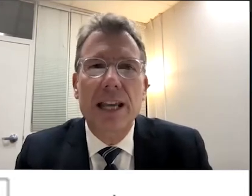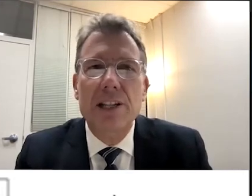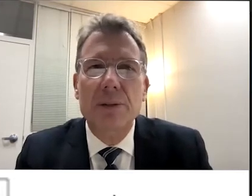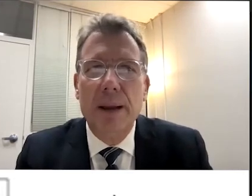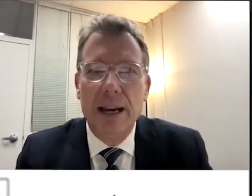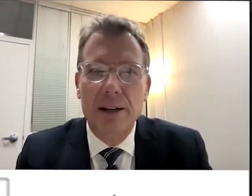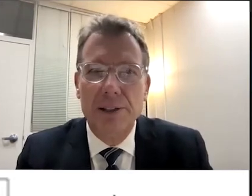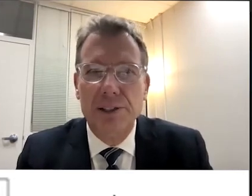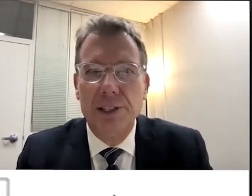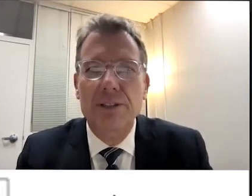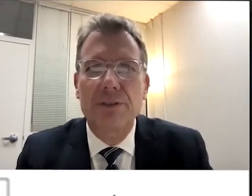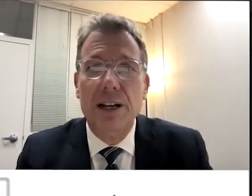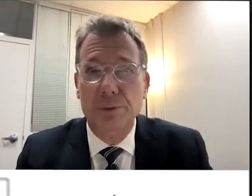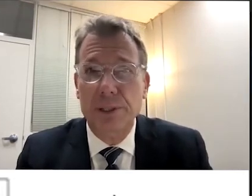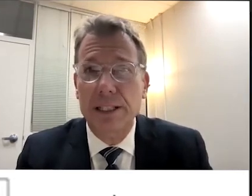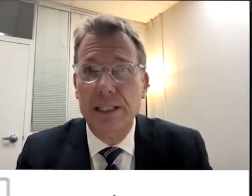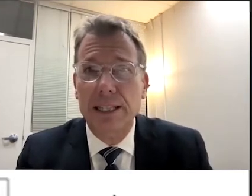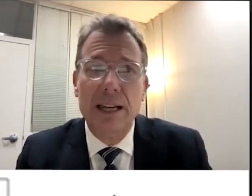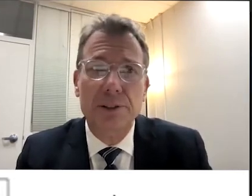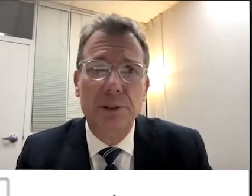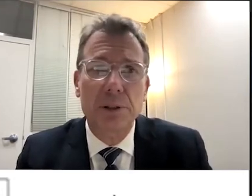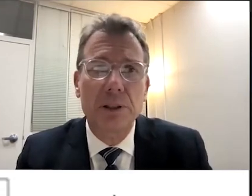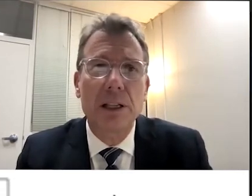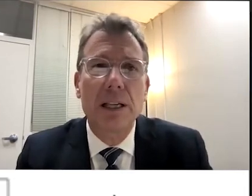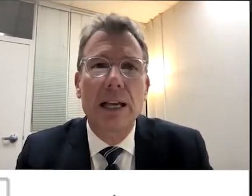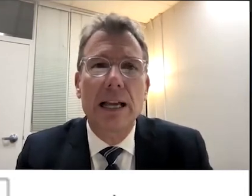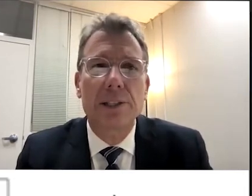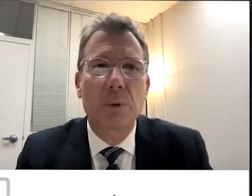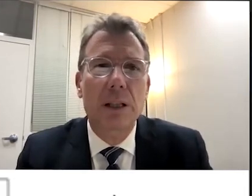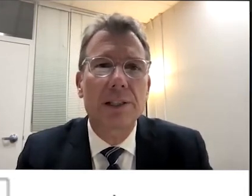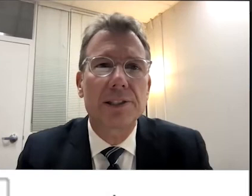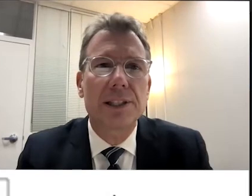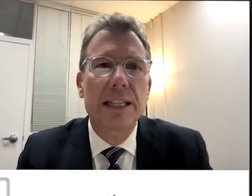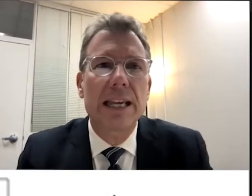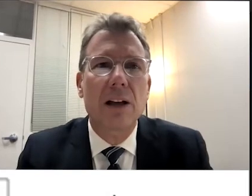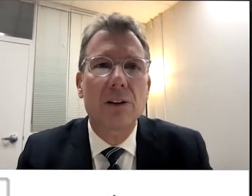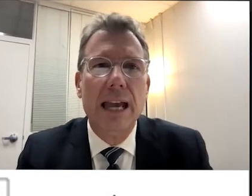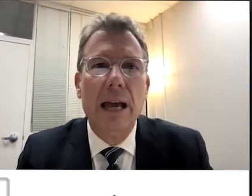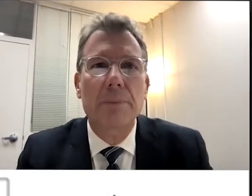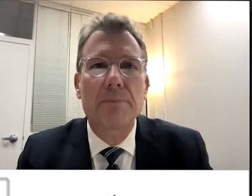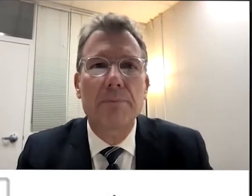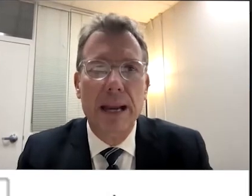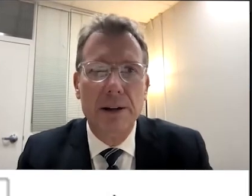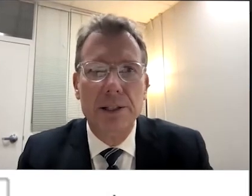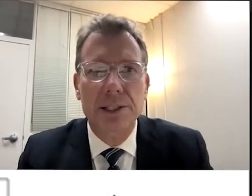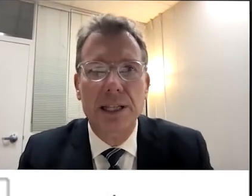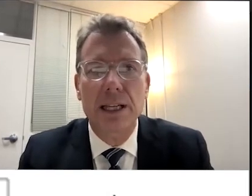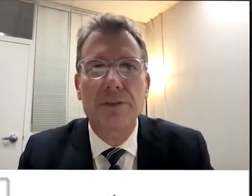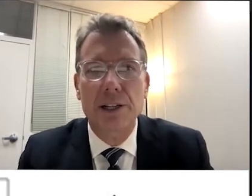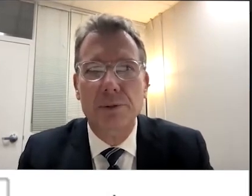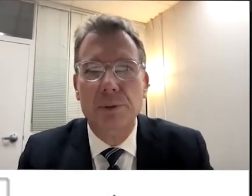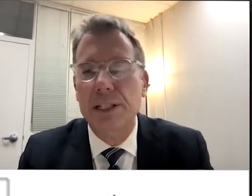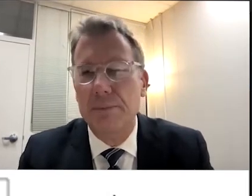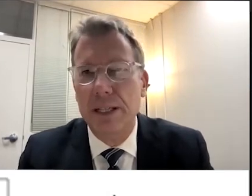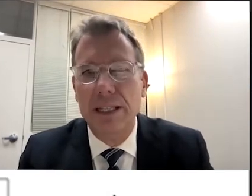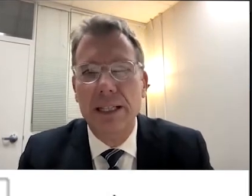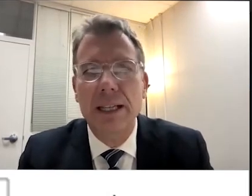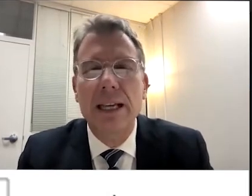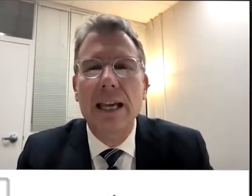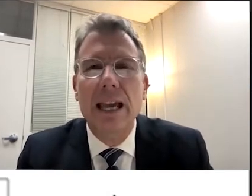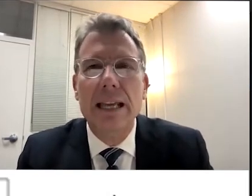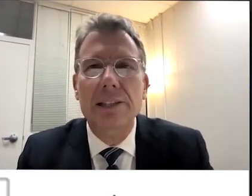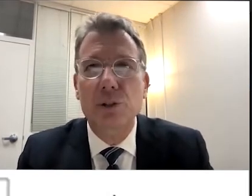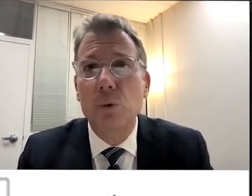Special Education Parents Advisory Council, as well as the LCAP Parent Advisory